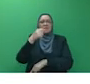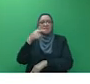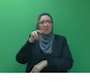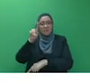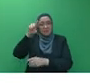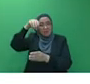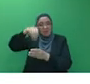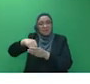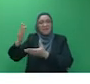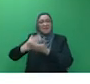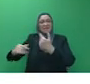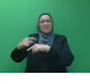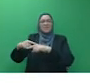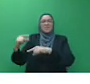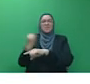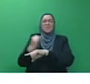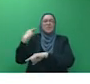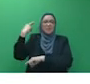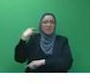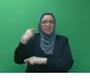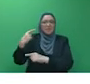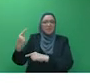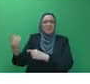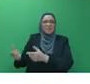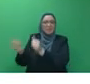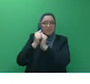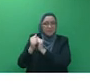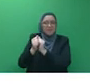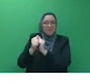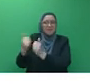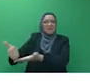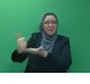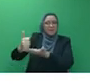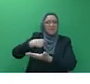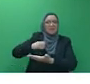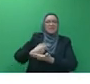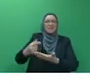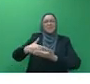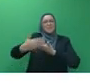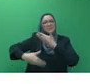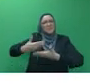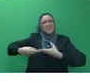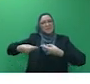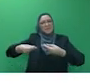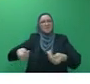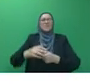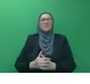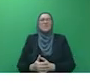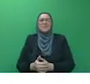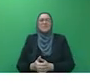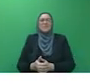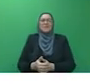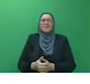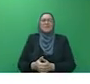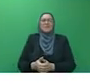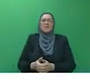as smooth as possible and i'm very very grateful for them yeah douglas when the i mean eventually the virus has got to go and